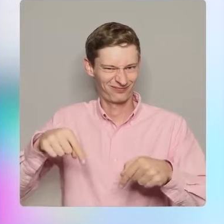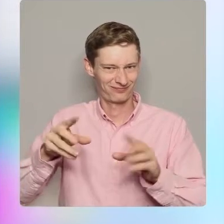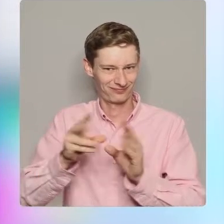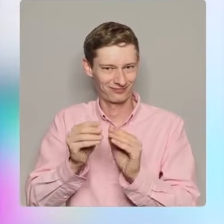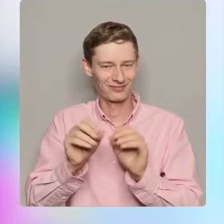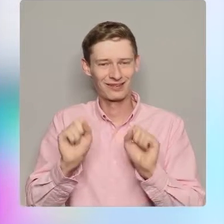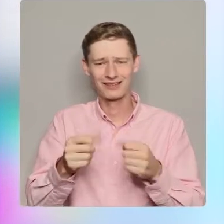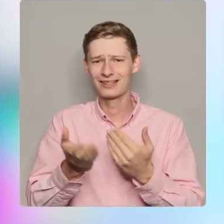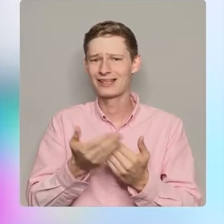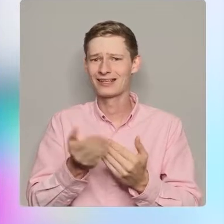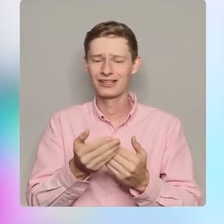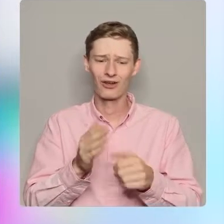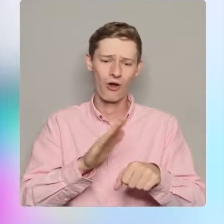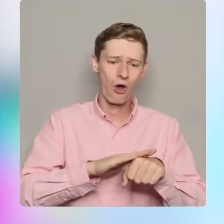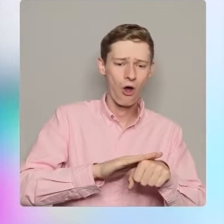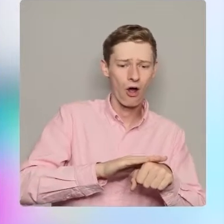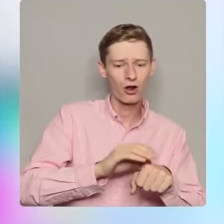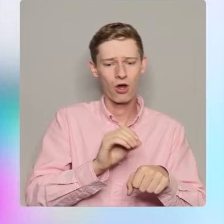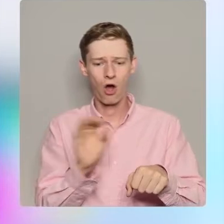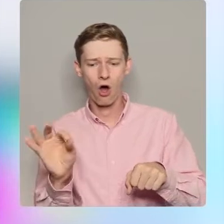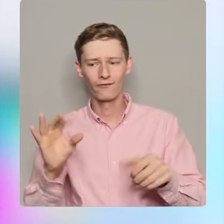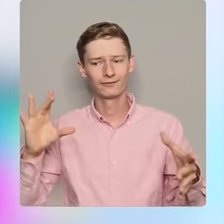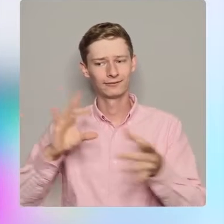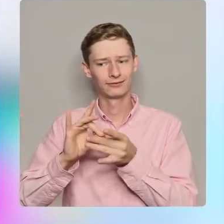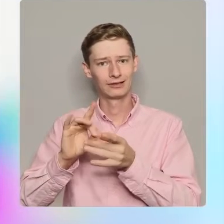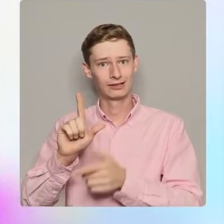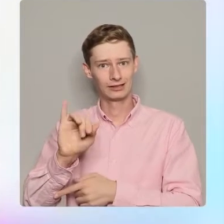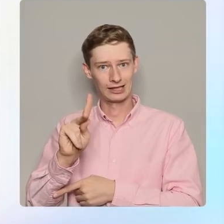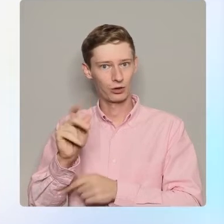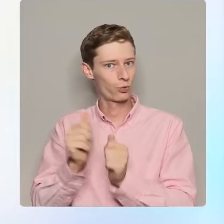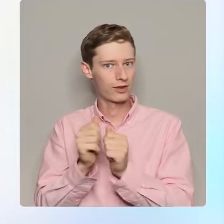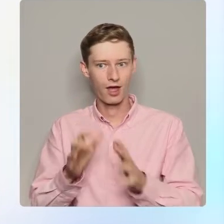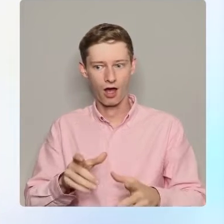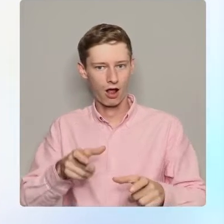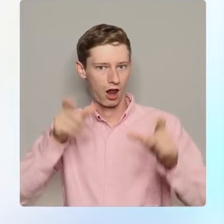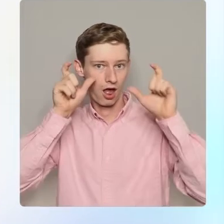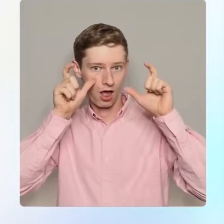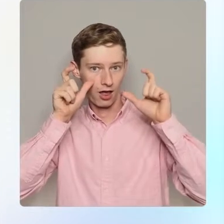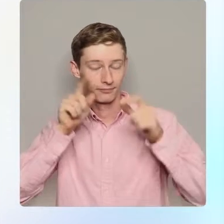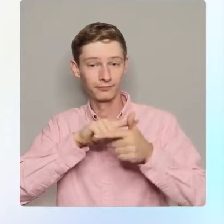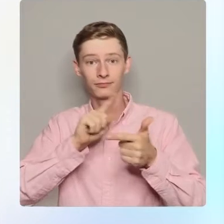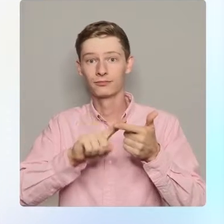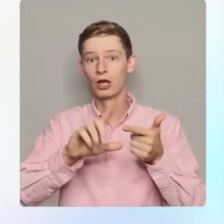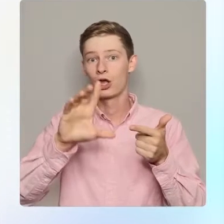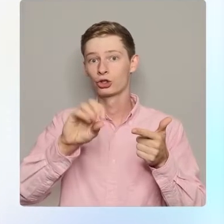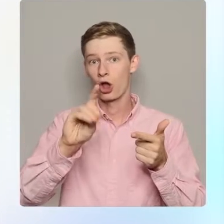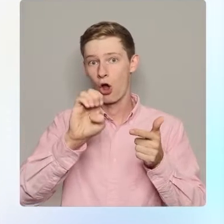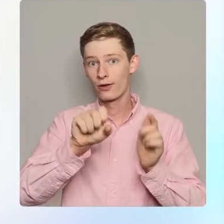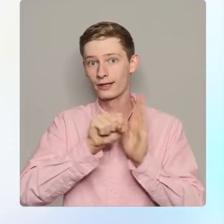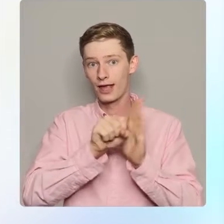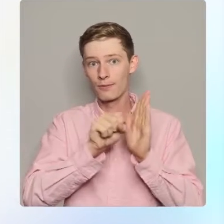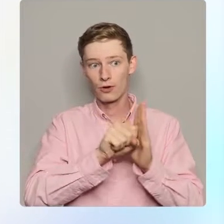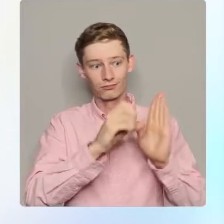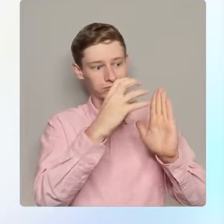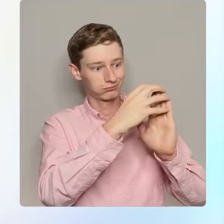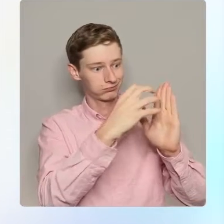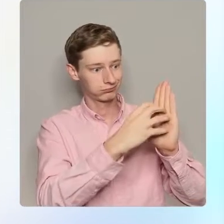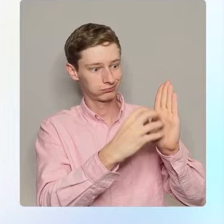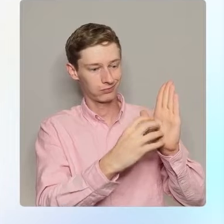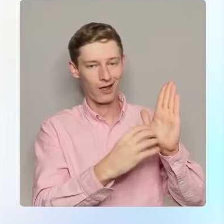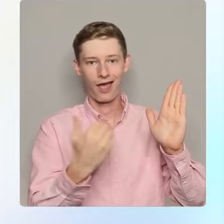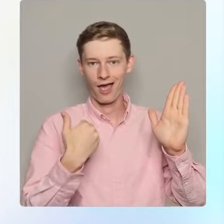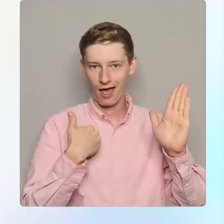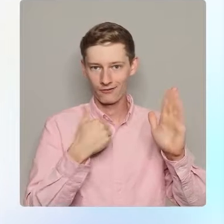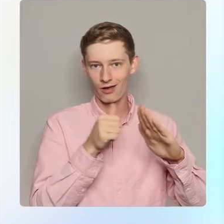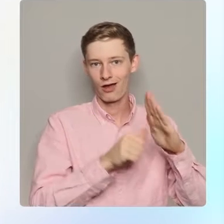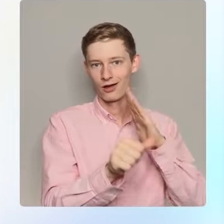enable and disable Link without putting on the headset. We've also added a section for code samples to the Downloads tab.